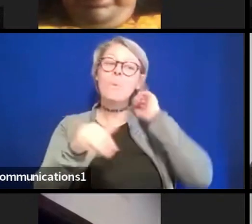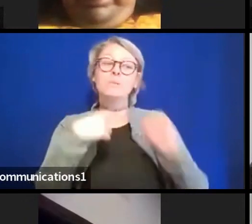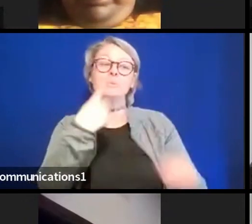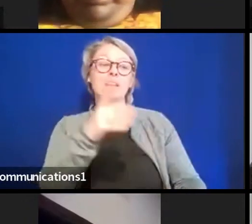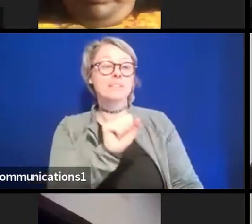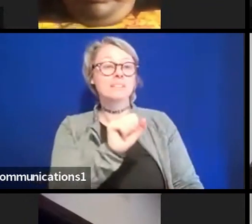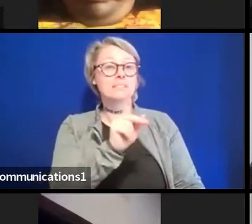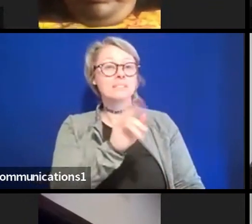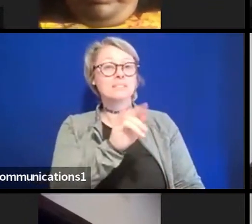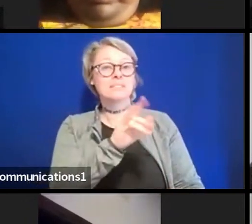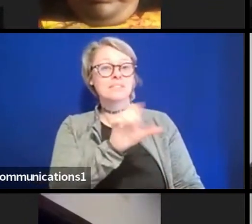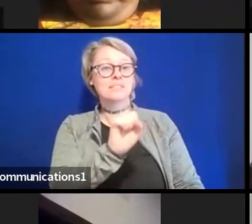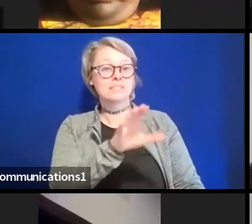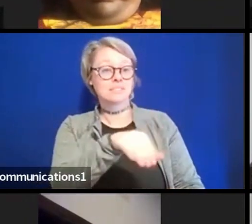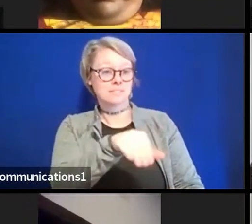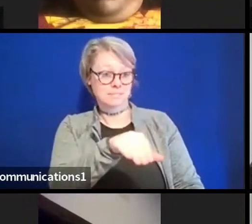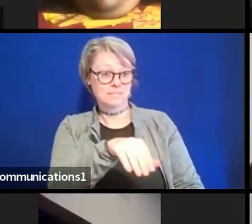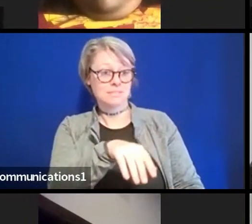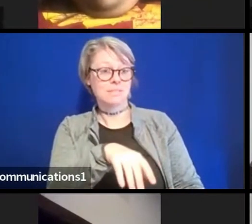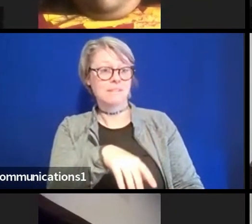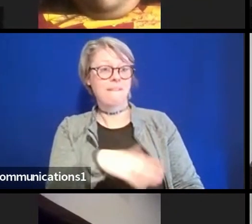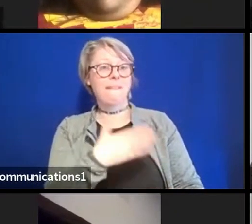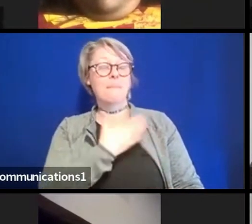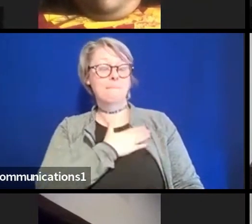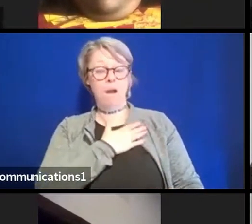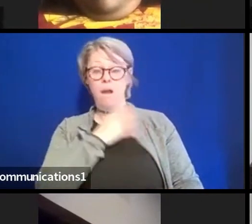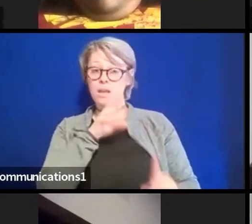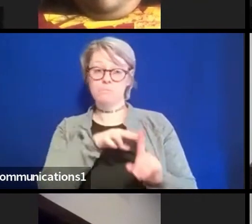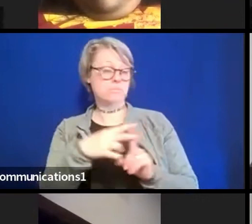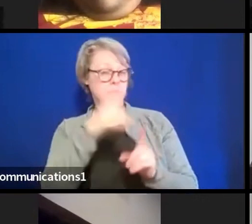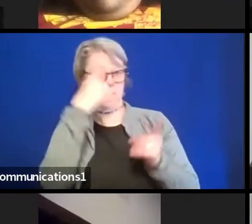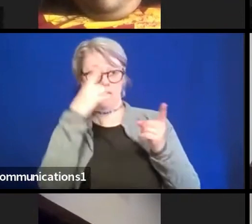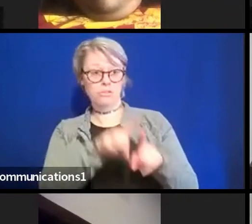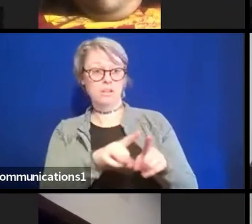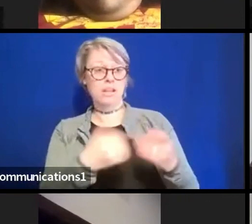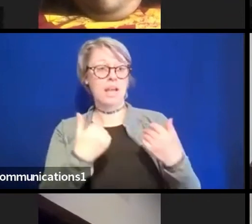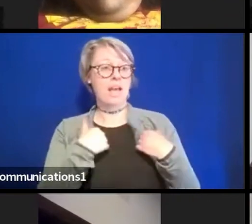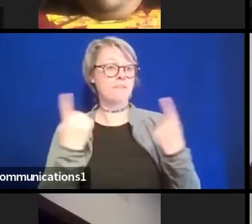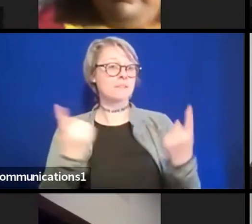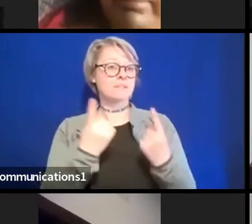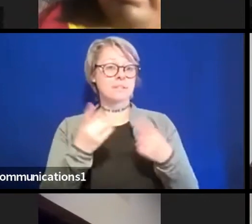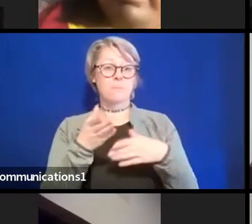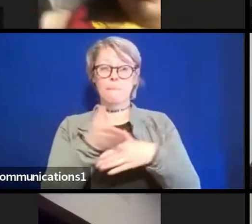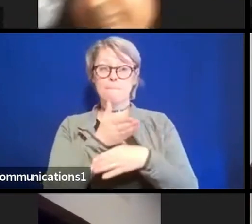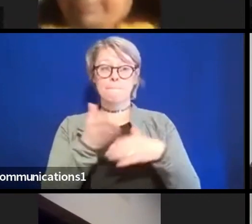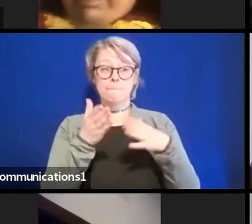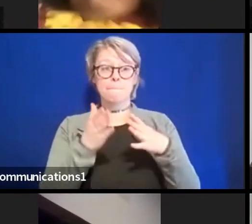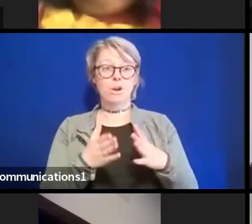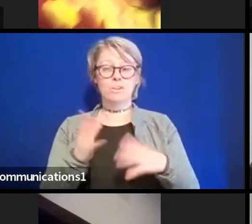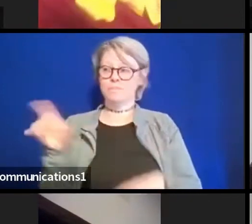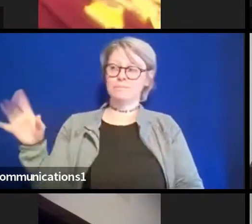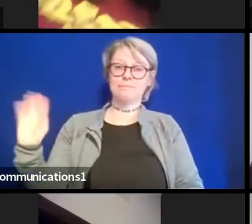that, like you, Skittles, always have someone, my partner, who Patricia, you should just wave